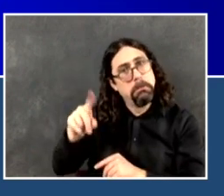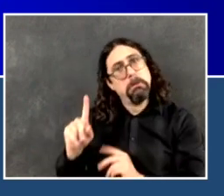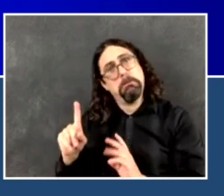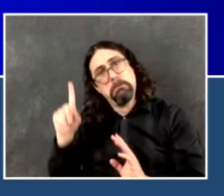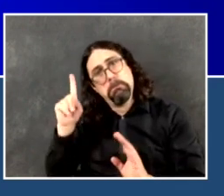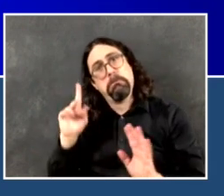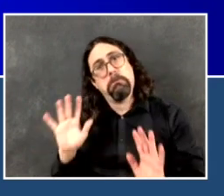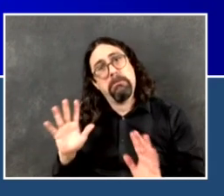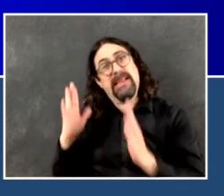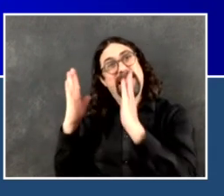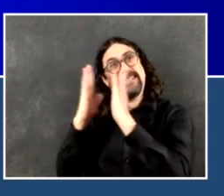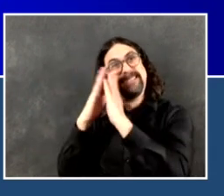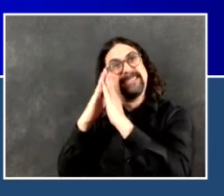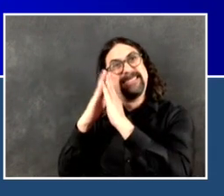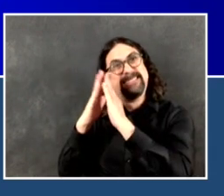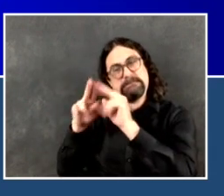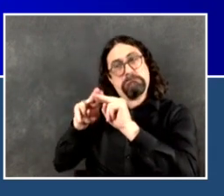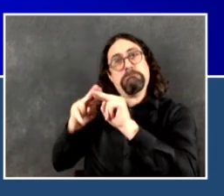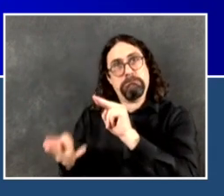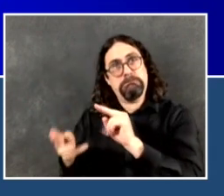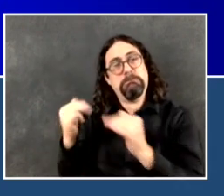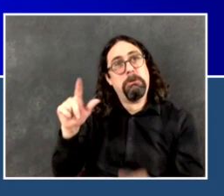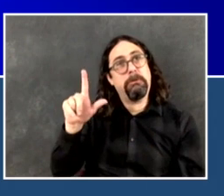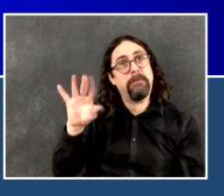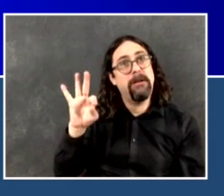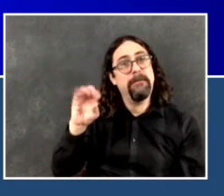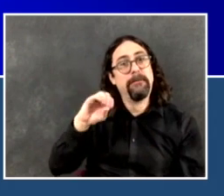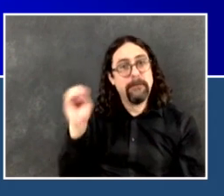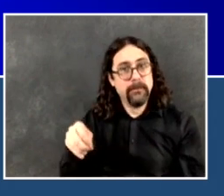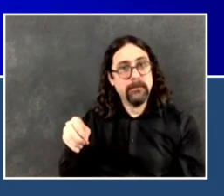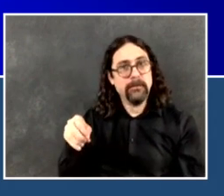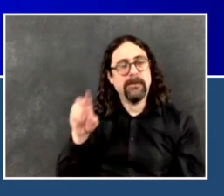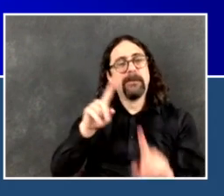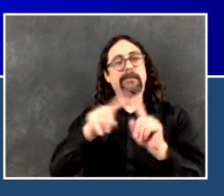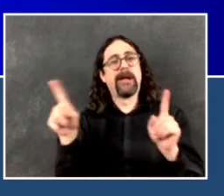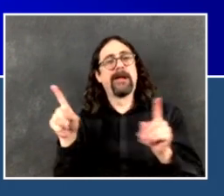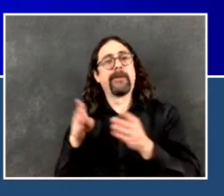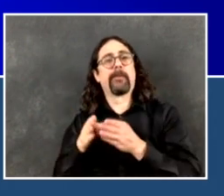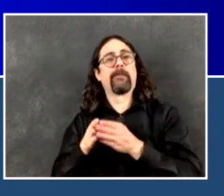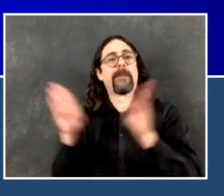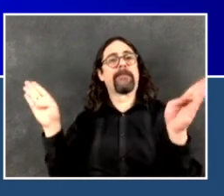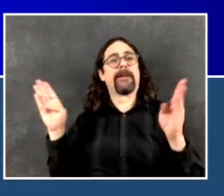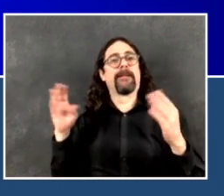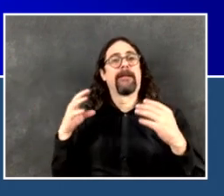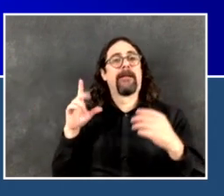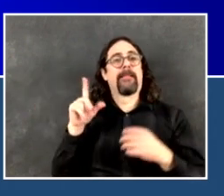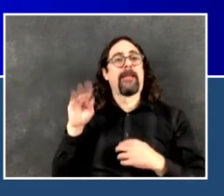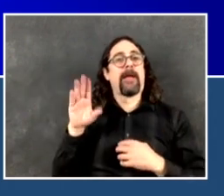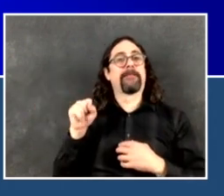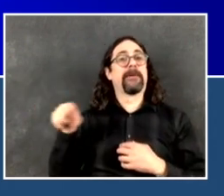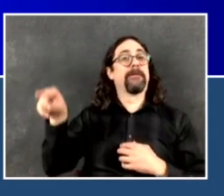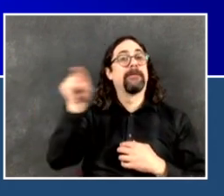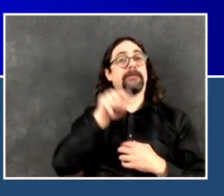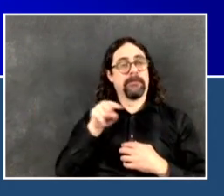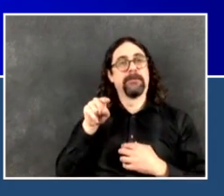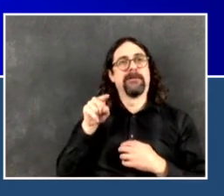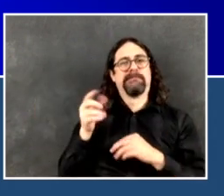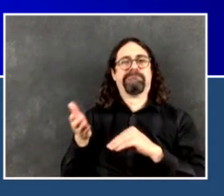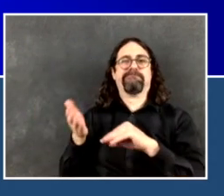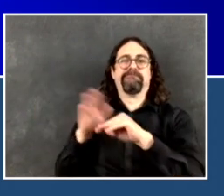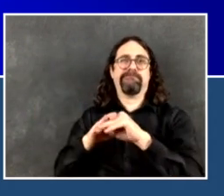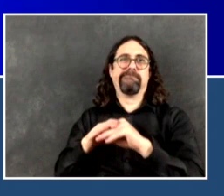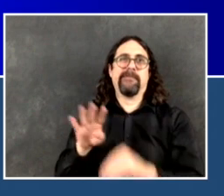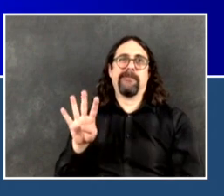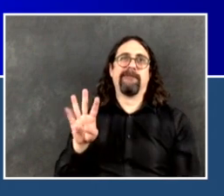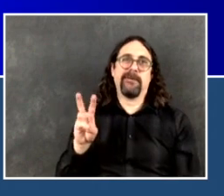to 46%. But still, when you look at this day, and the days before, overall continuing to move in the right direction, seeing